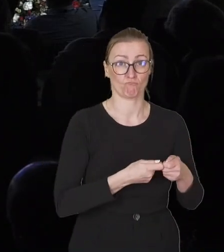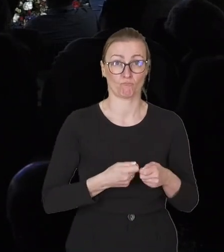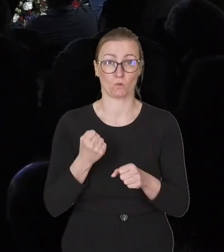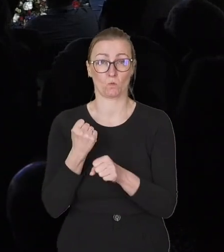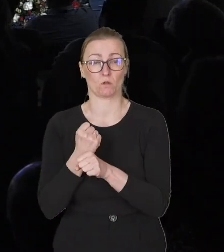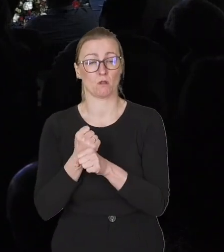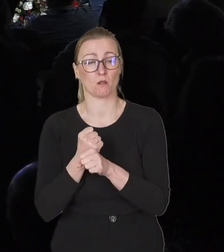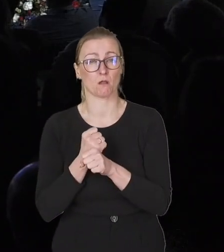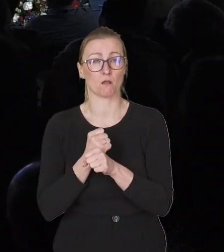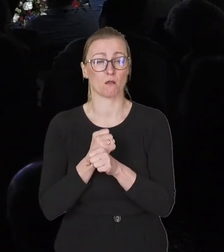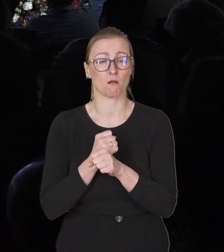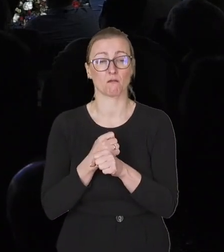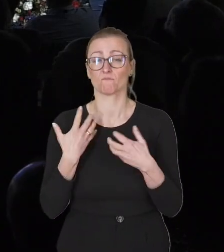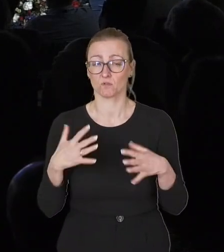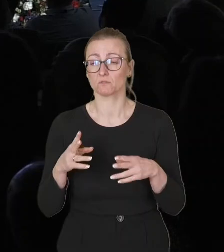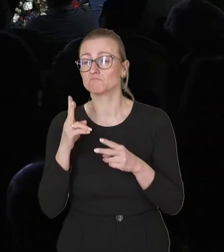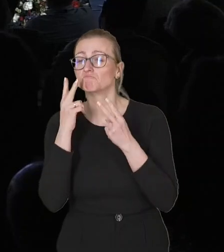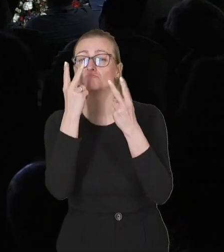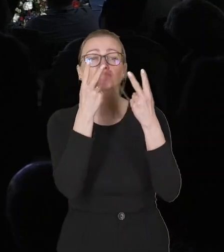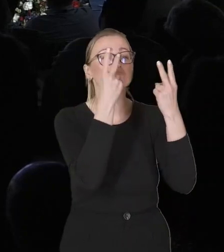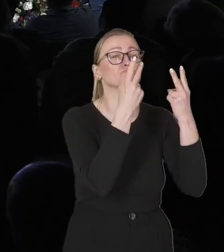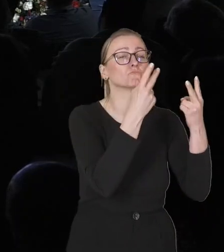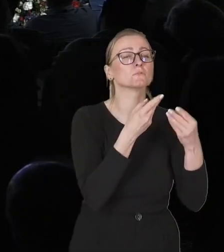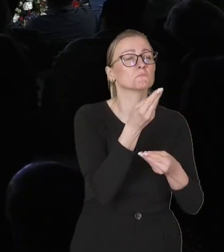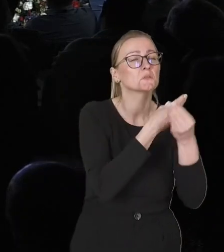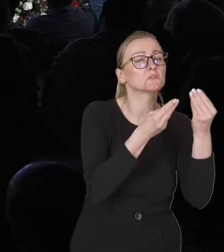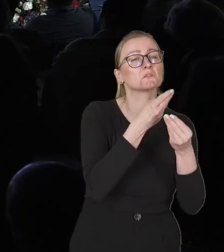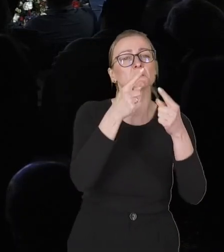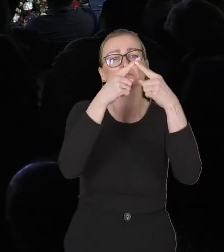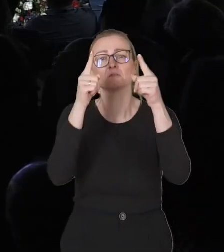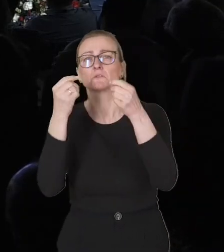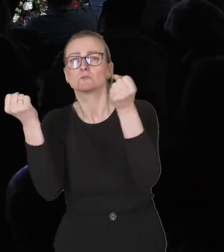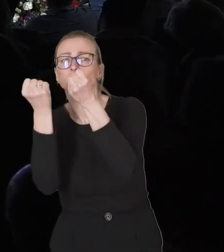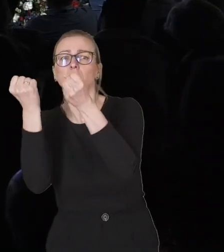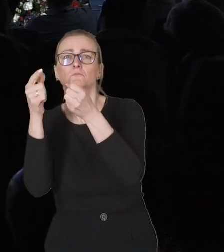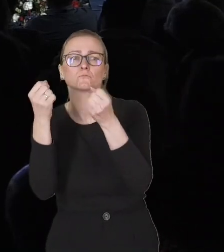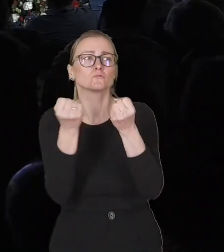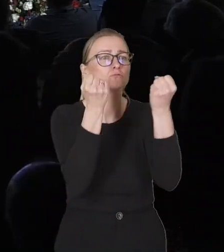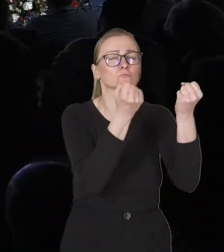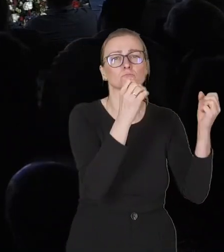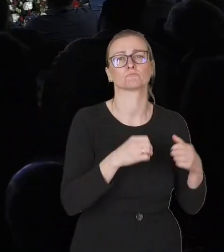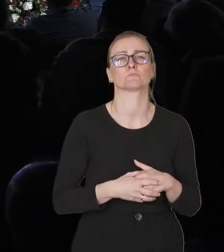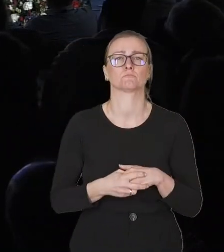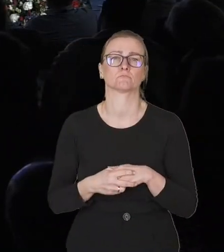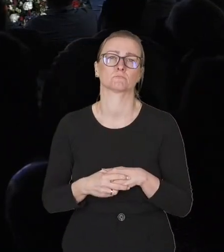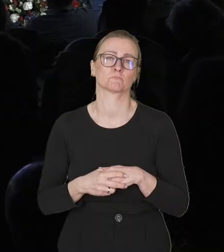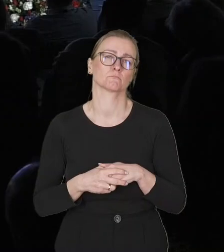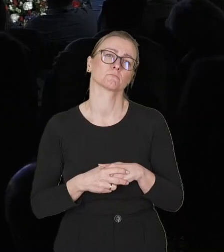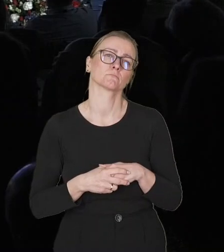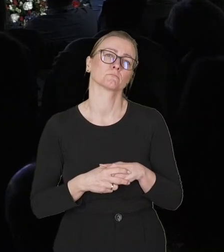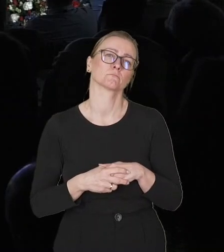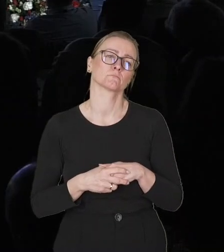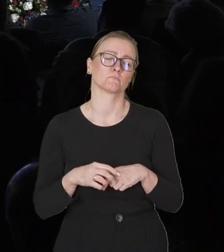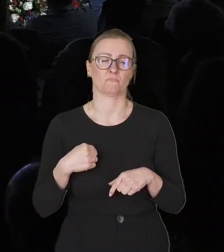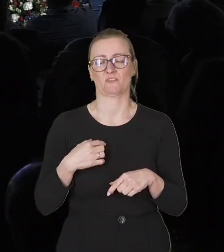policy with a more single market? Well, that question is really music to my ears, because just 2